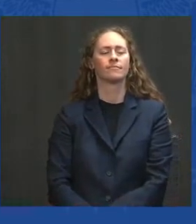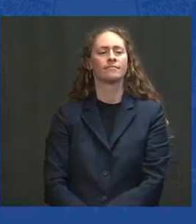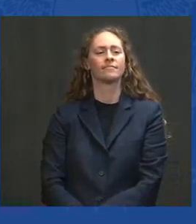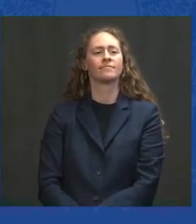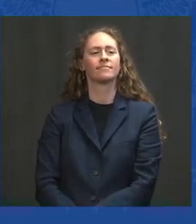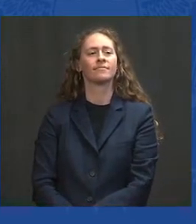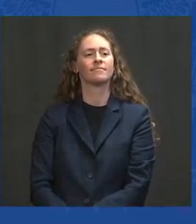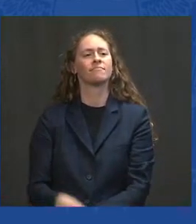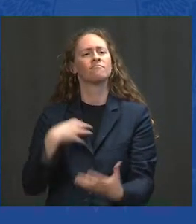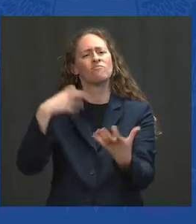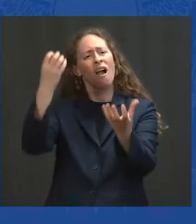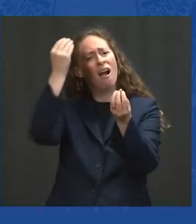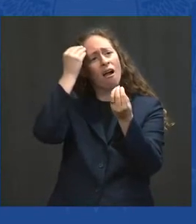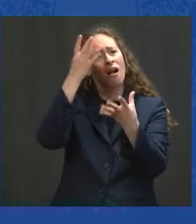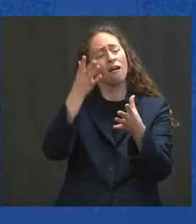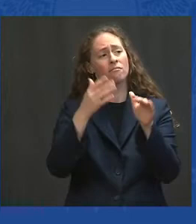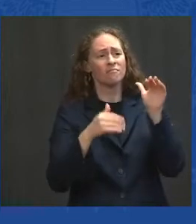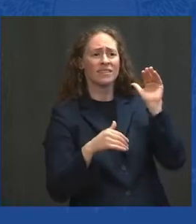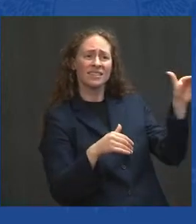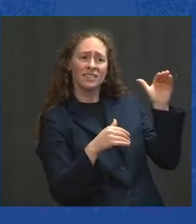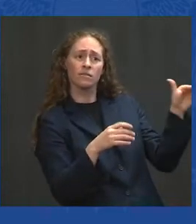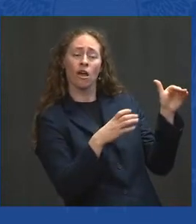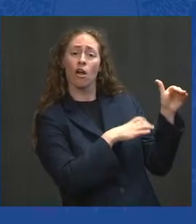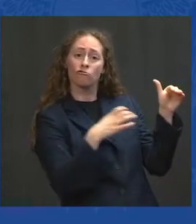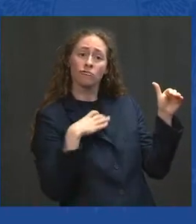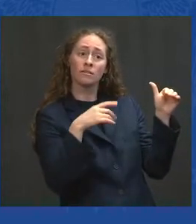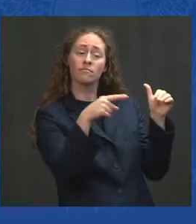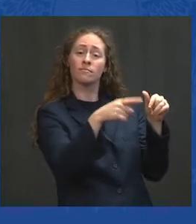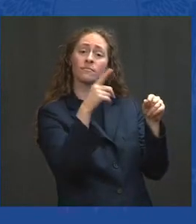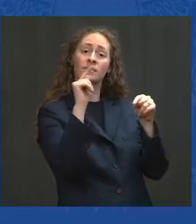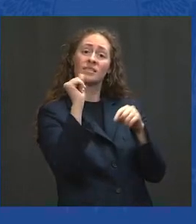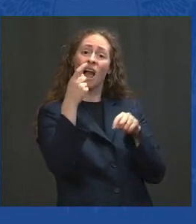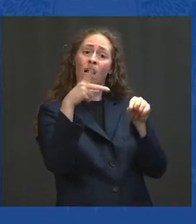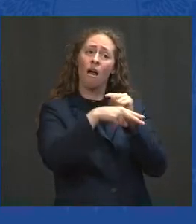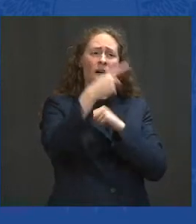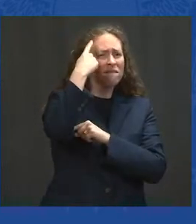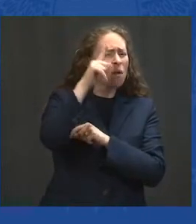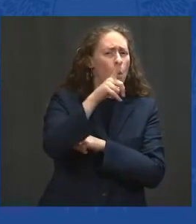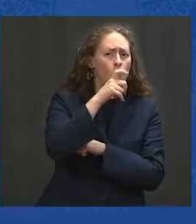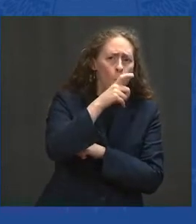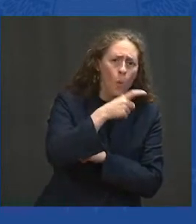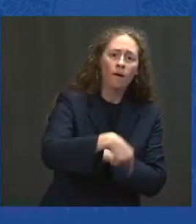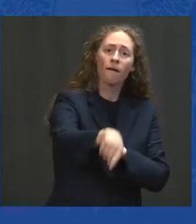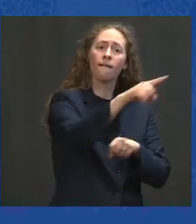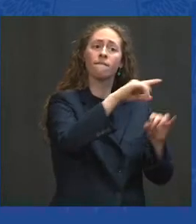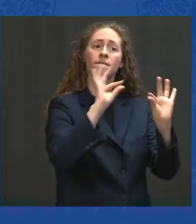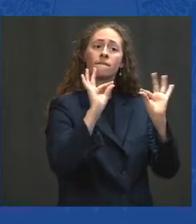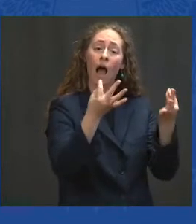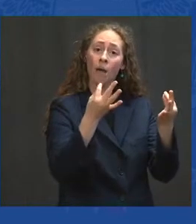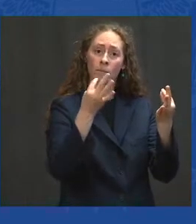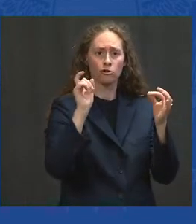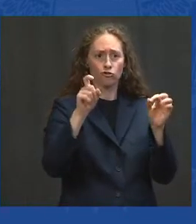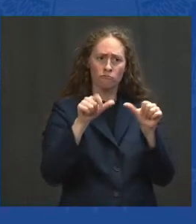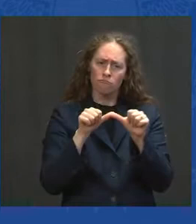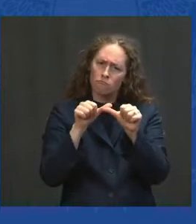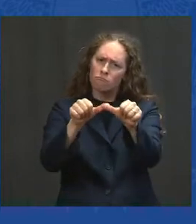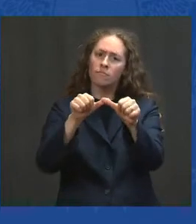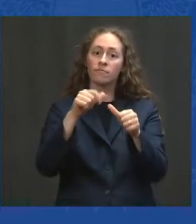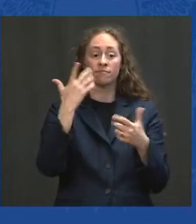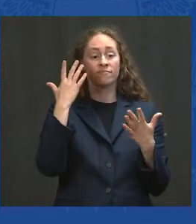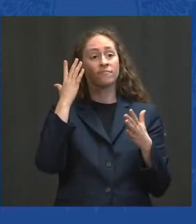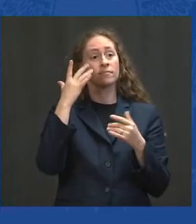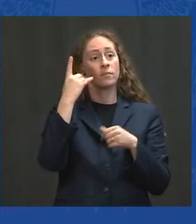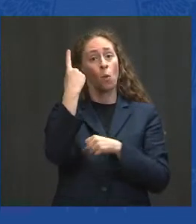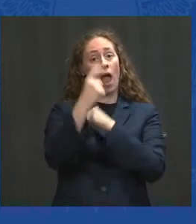Congress, this tax cut for working families is something we should extend, not end next year. And I say